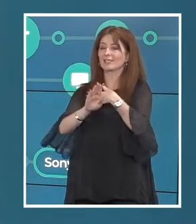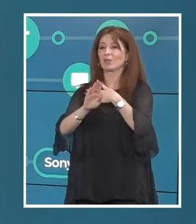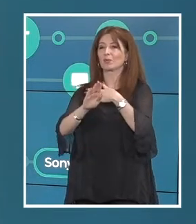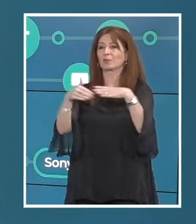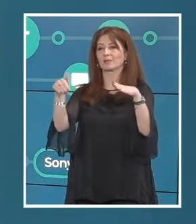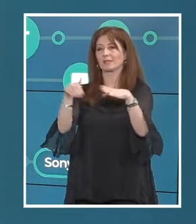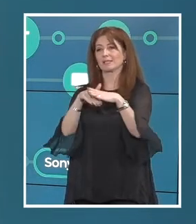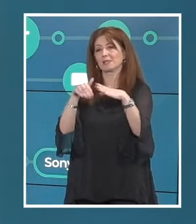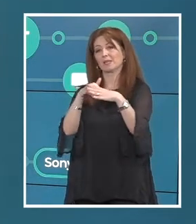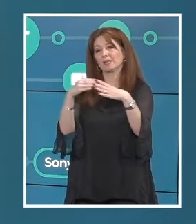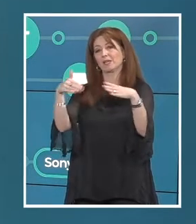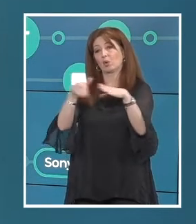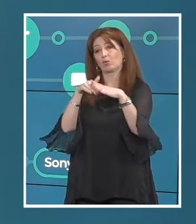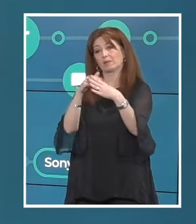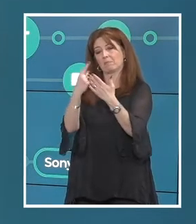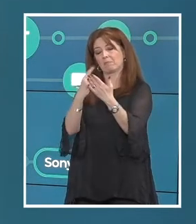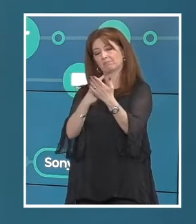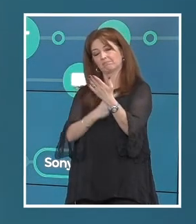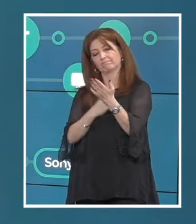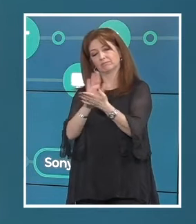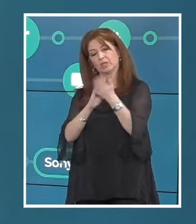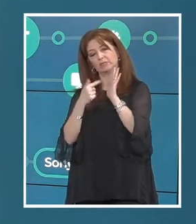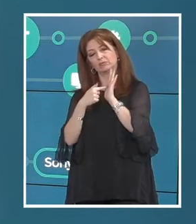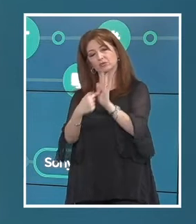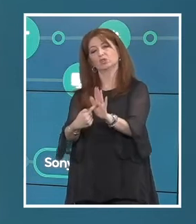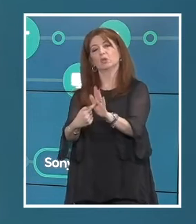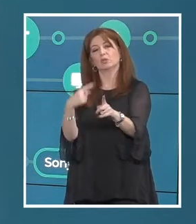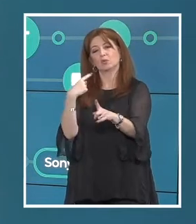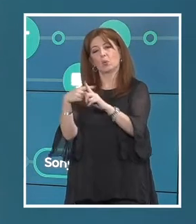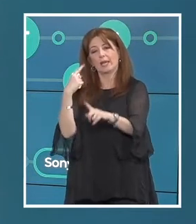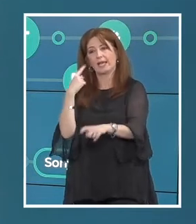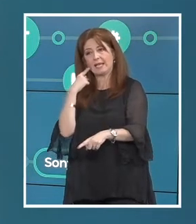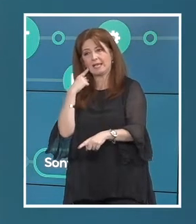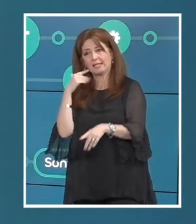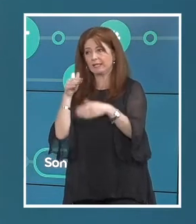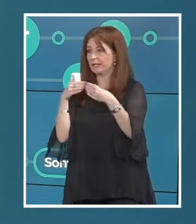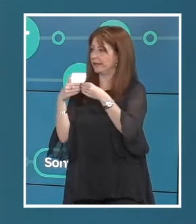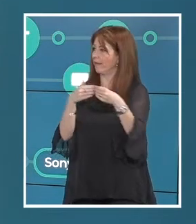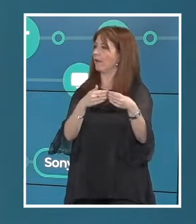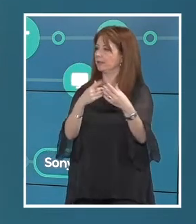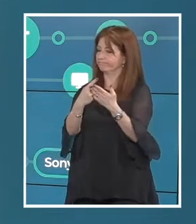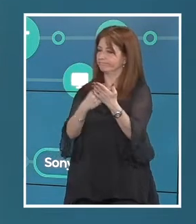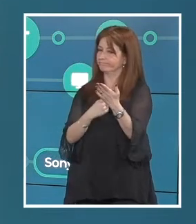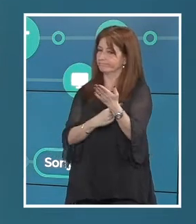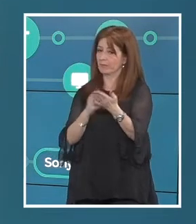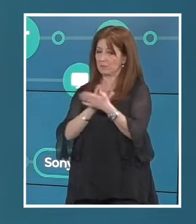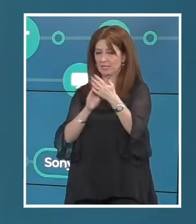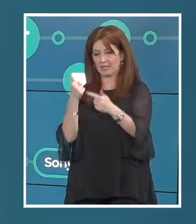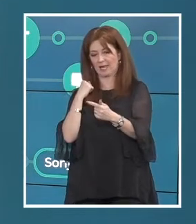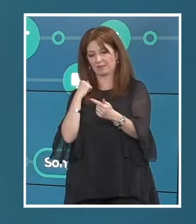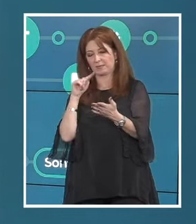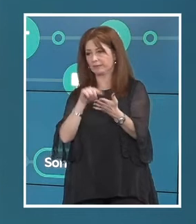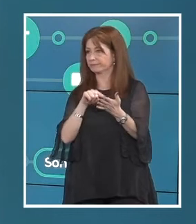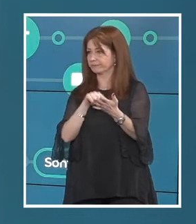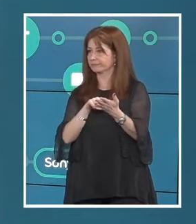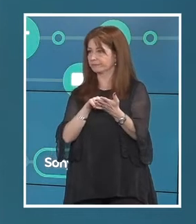policy, which just provides some quick and easy guidelines for everyone on what we expect on our